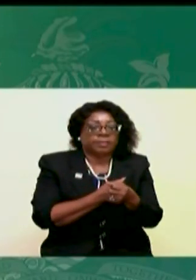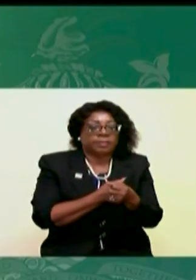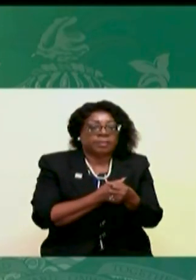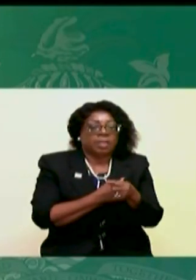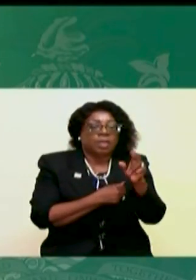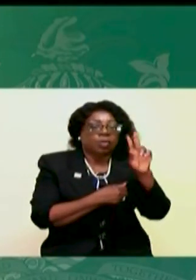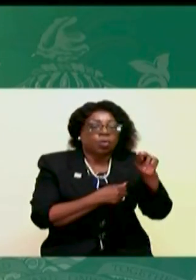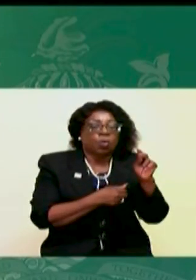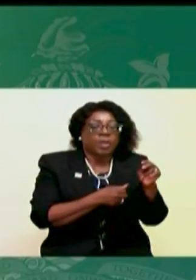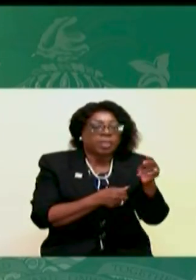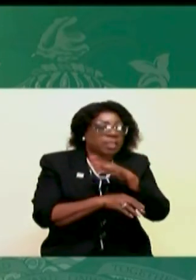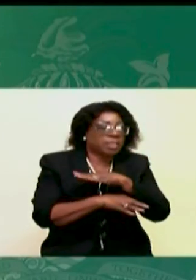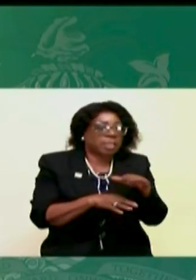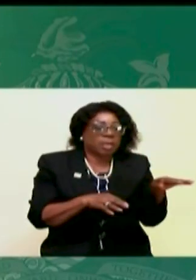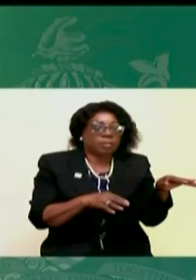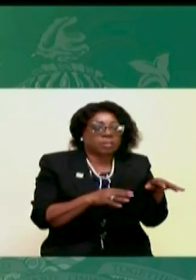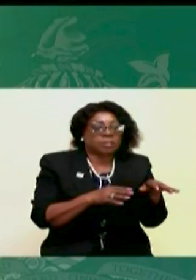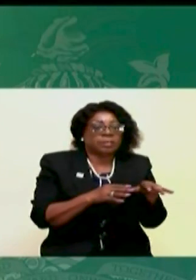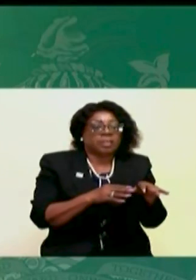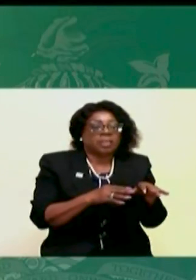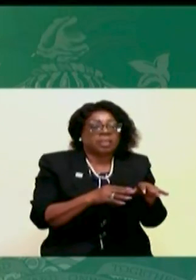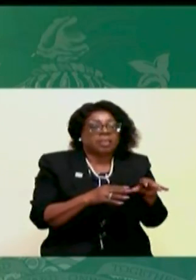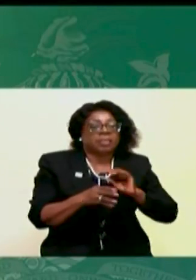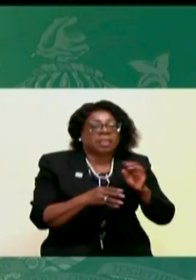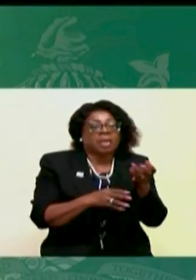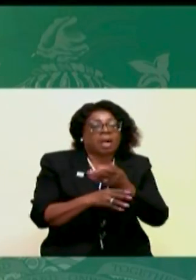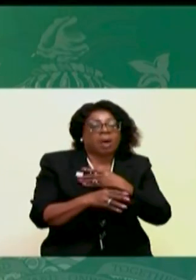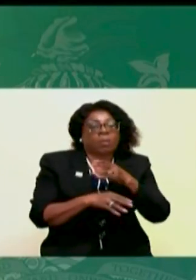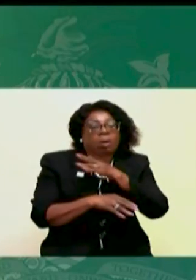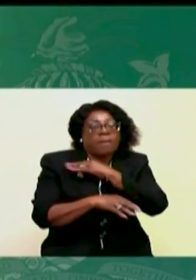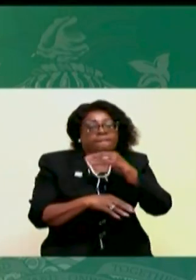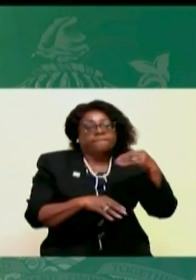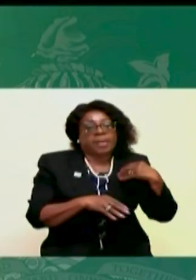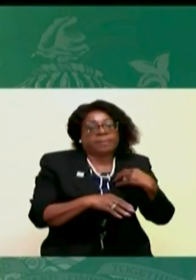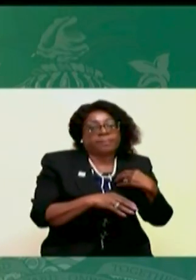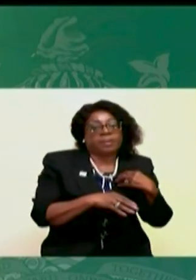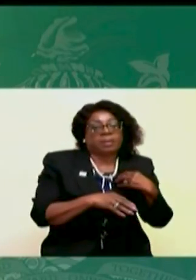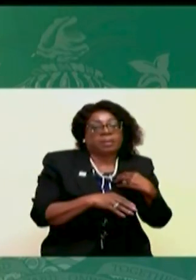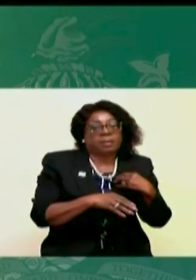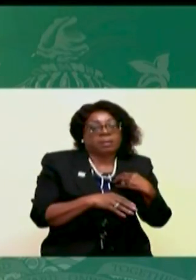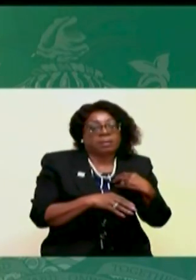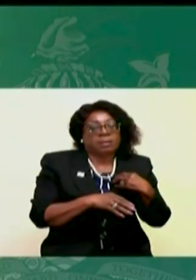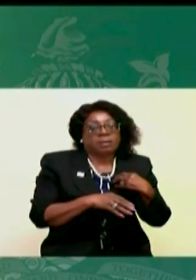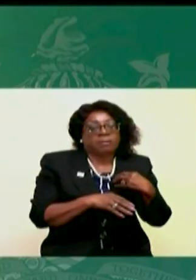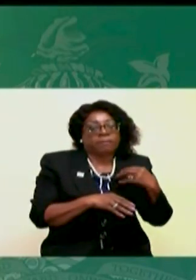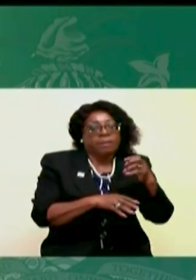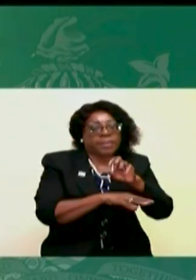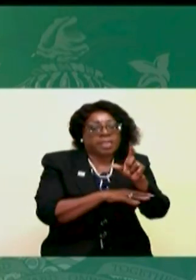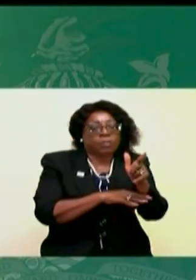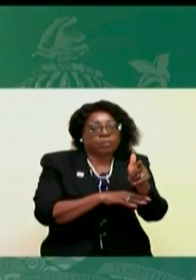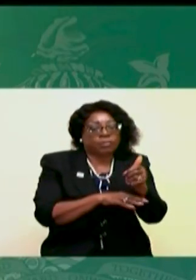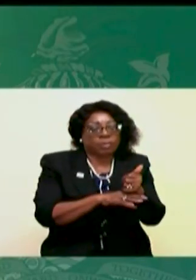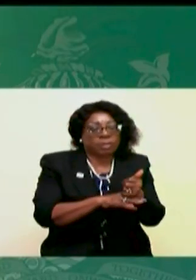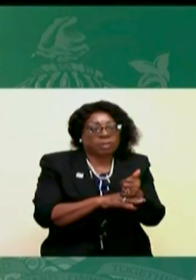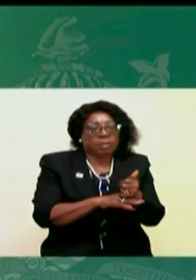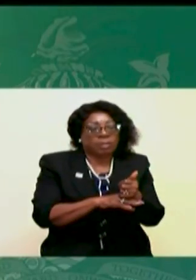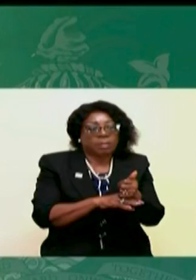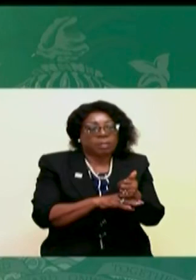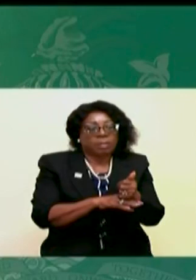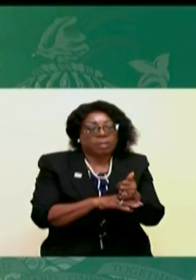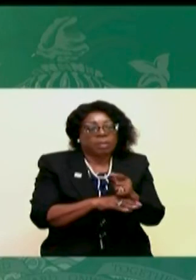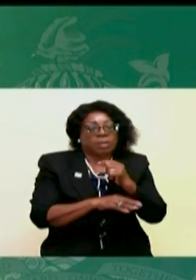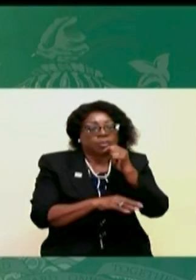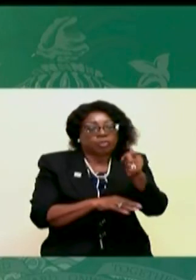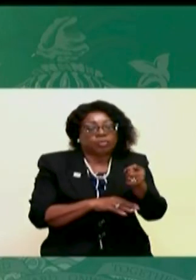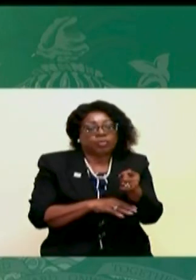No one could doubt that our distinguished member from Eleuthera truly has